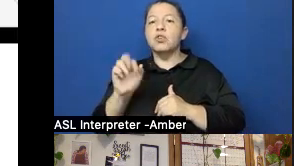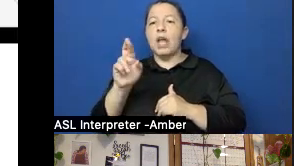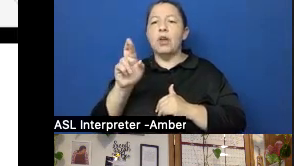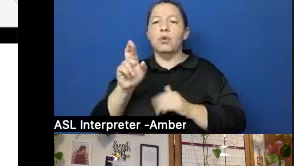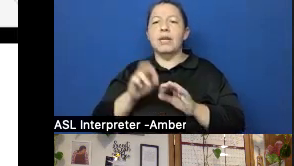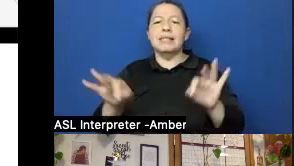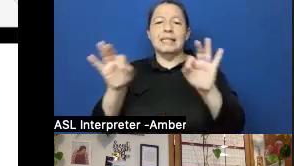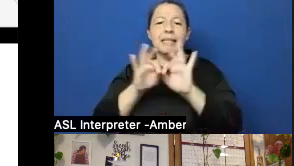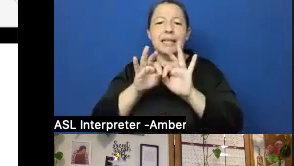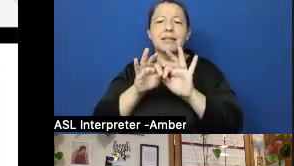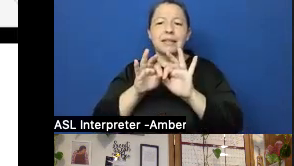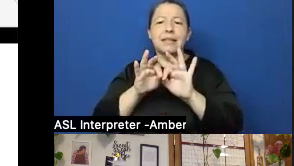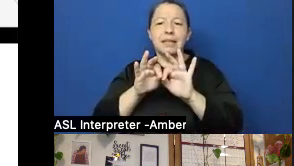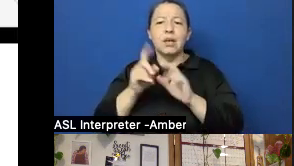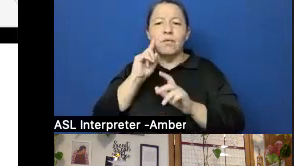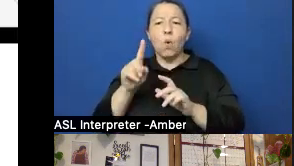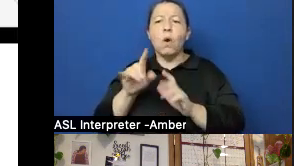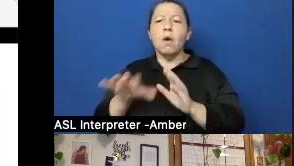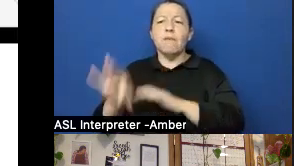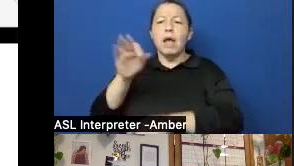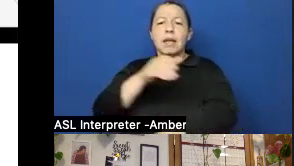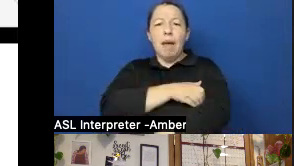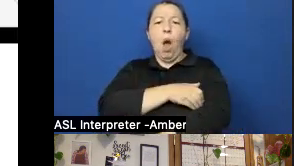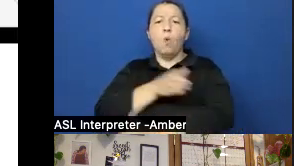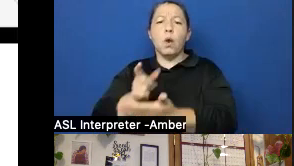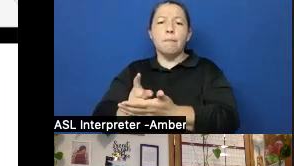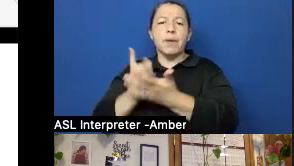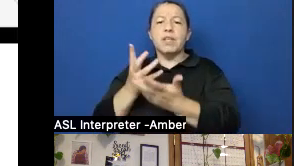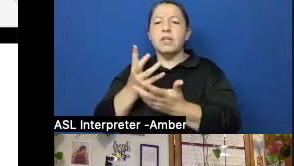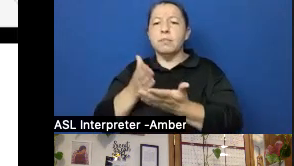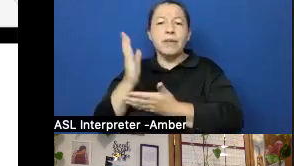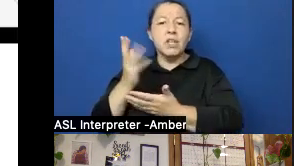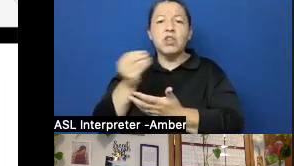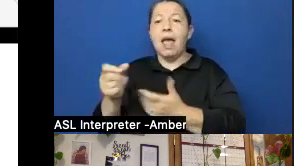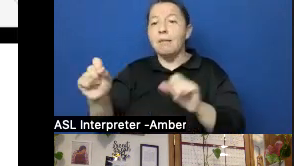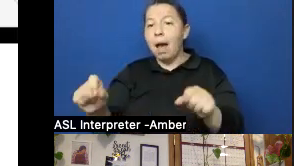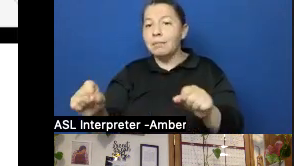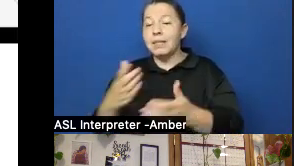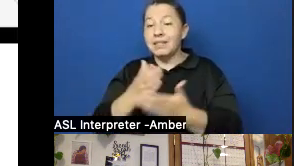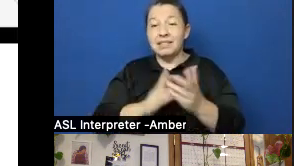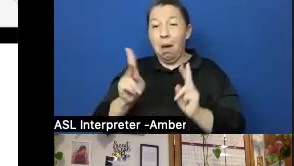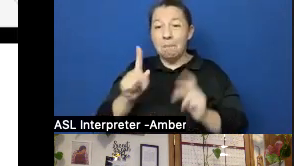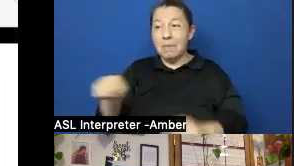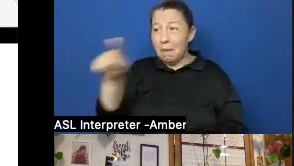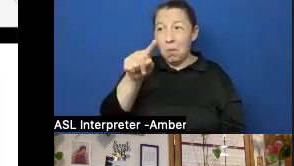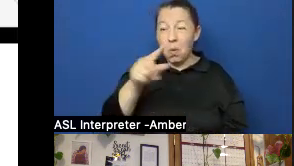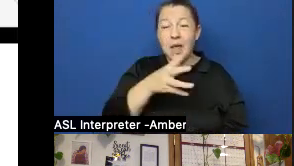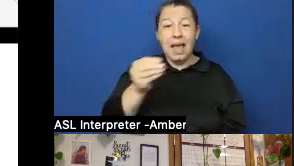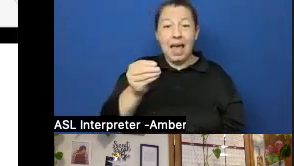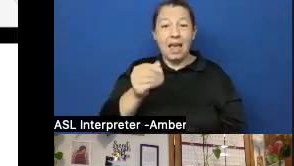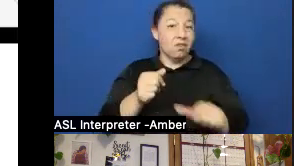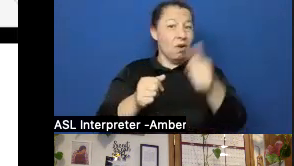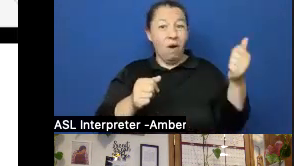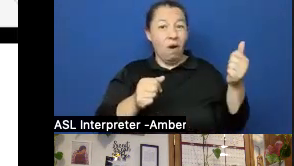the power and the privilege and the possibilities that some people, other